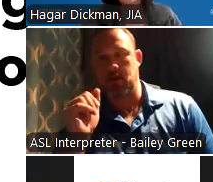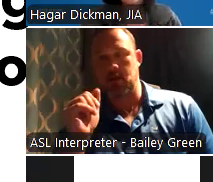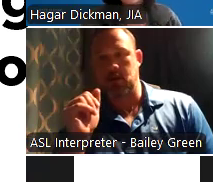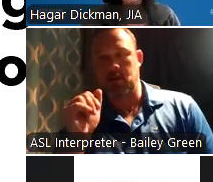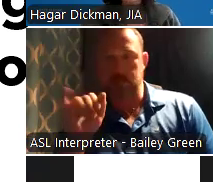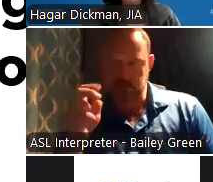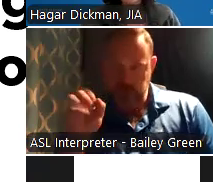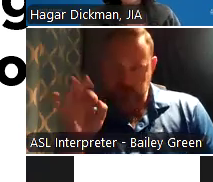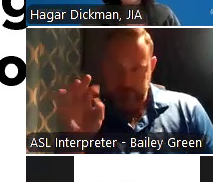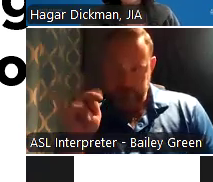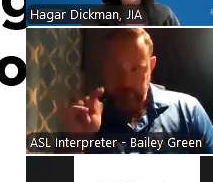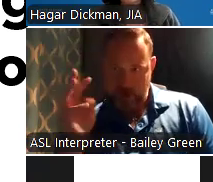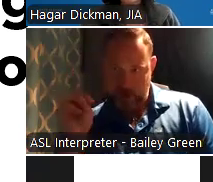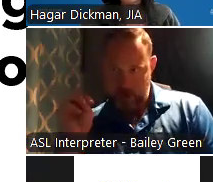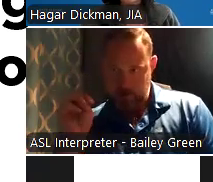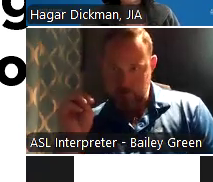Jeff Tom,